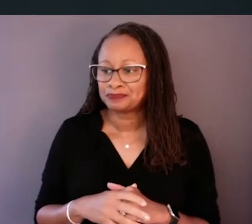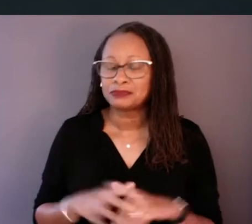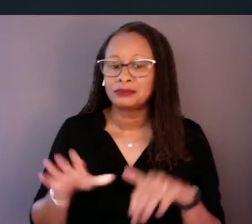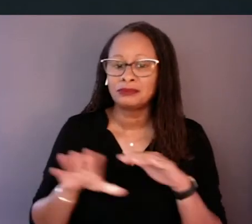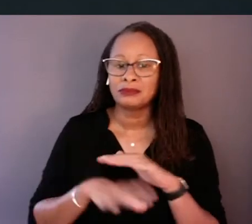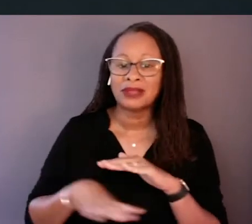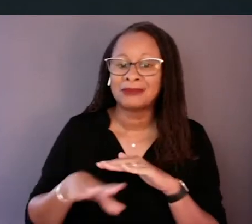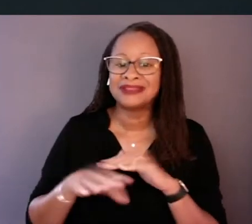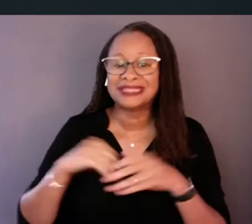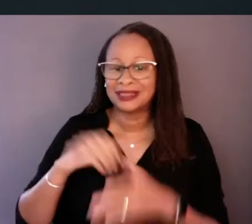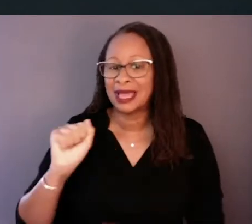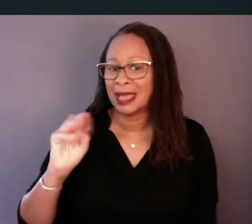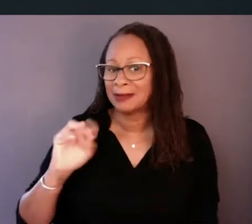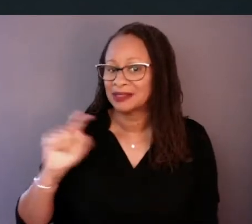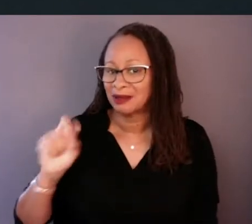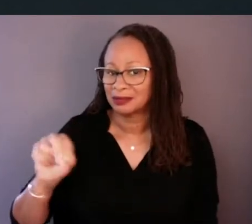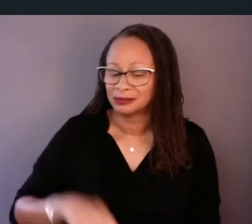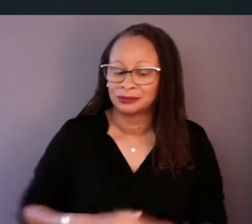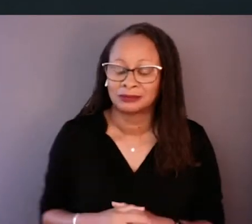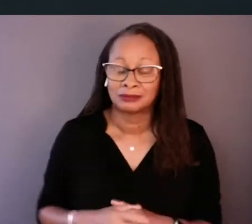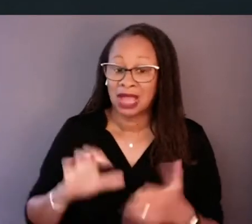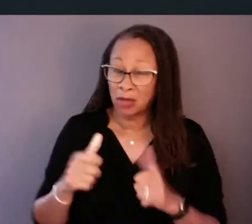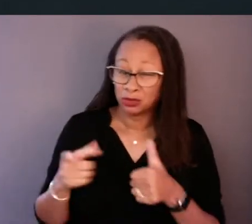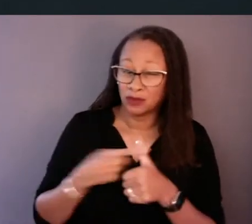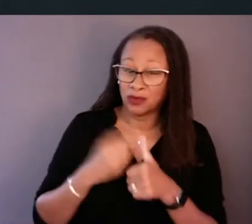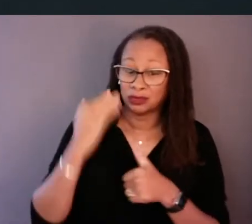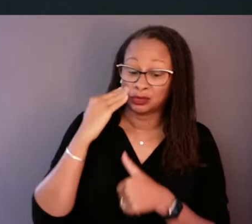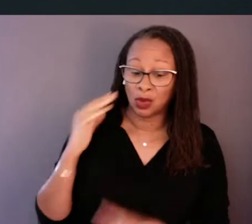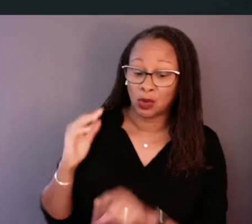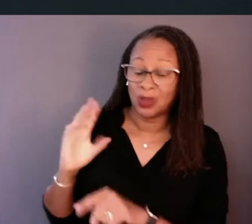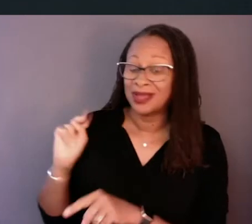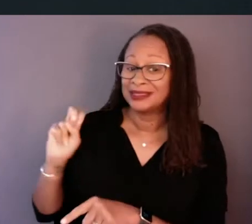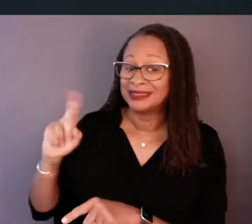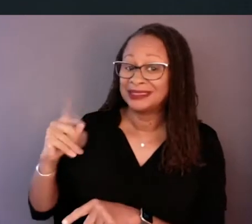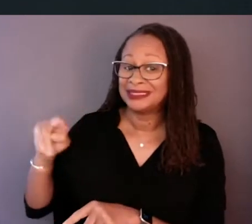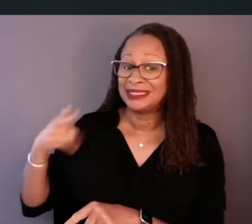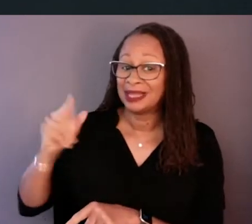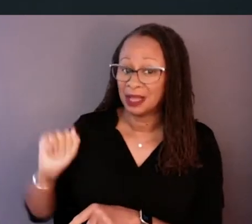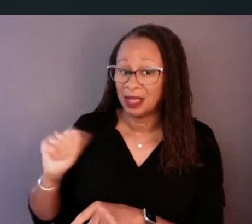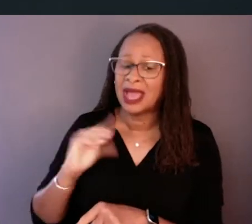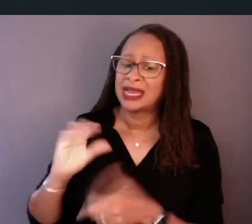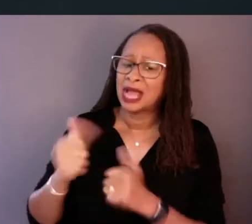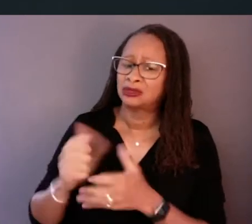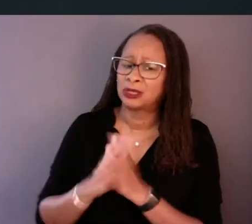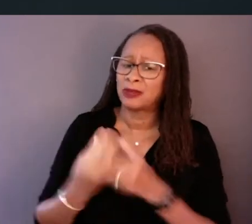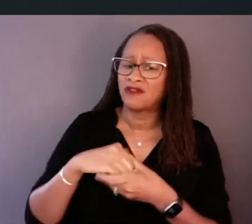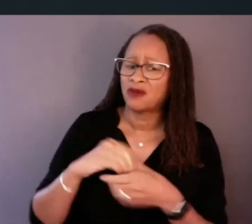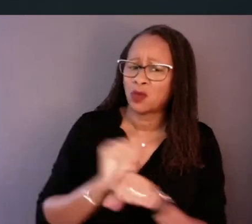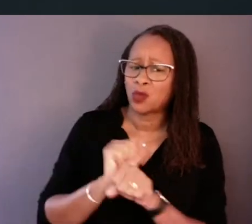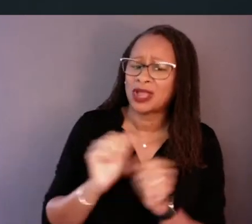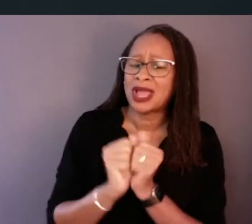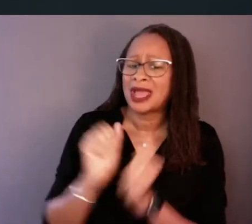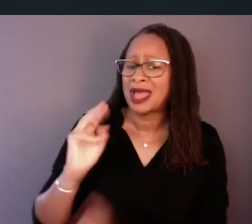Amazon. Okay. So how did you first come to know her and how did you get involved with your work in the Amazon? So yeah, as